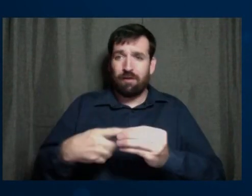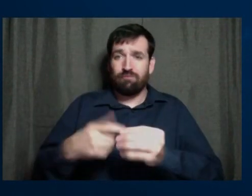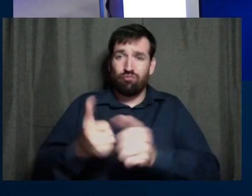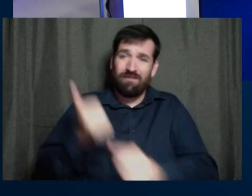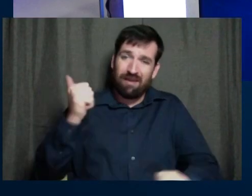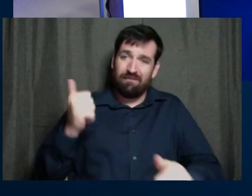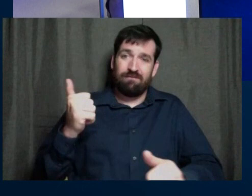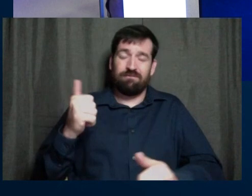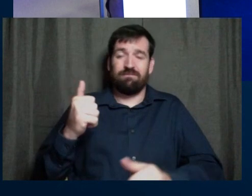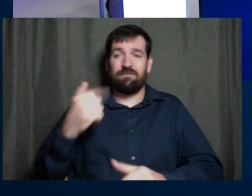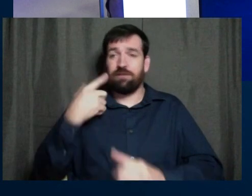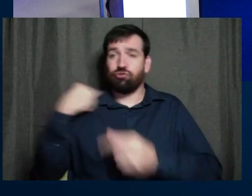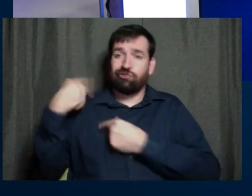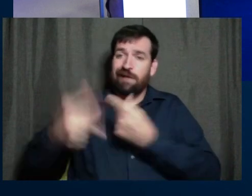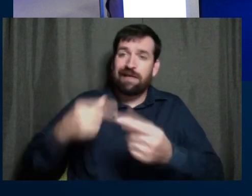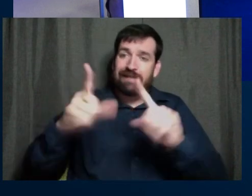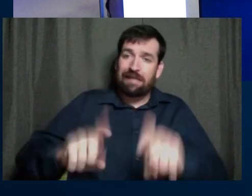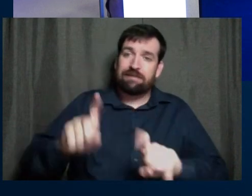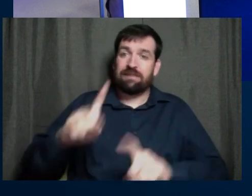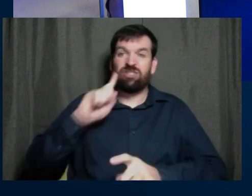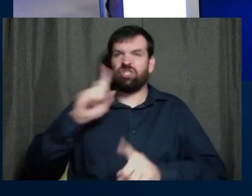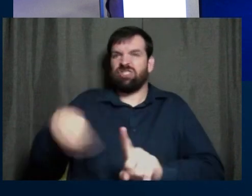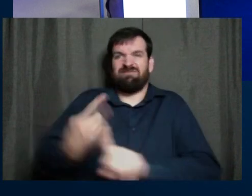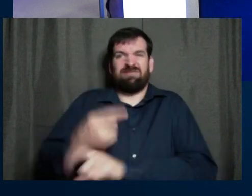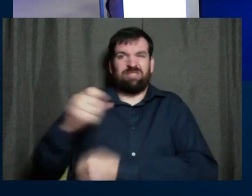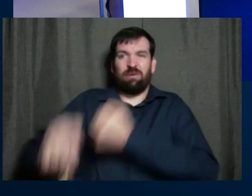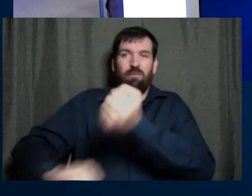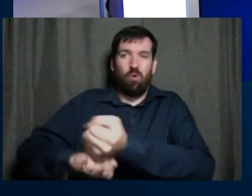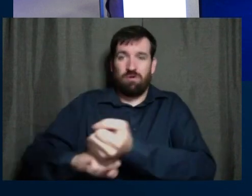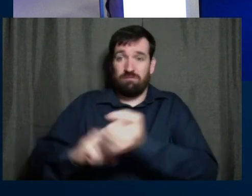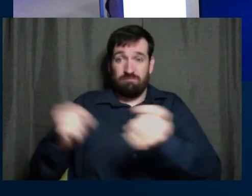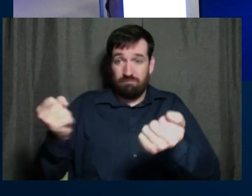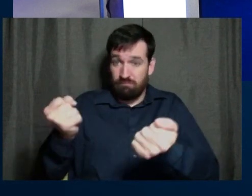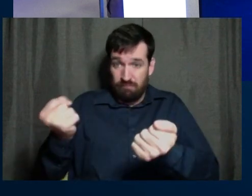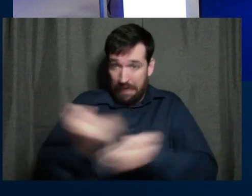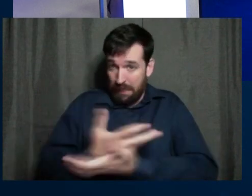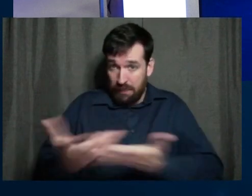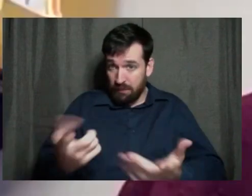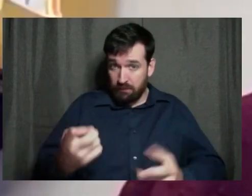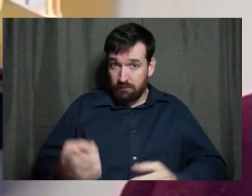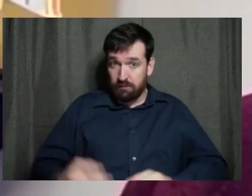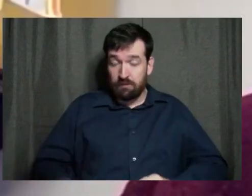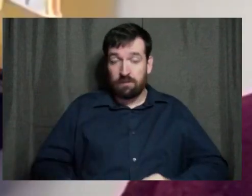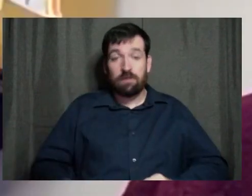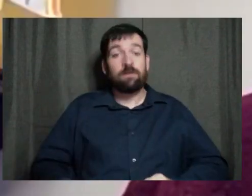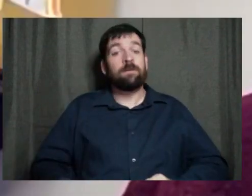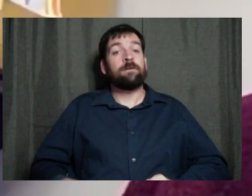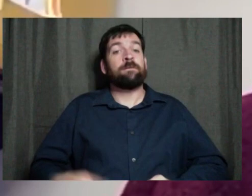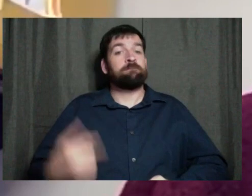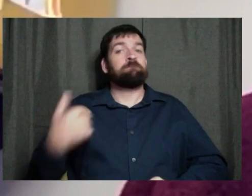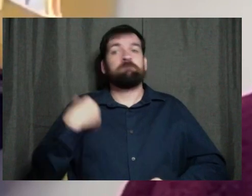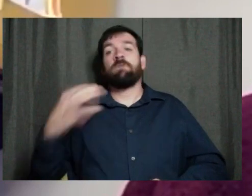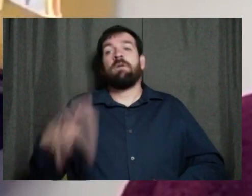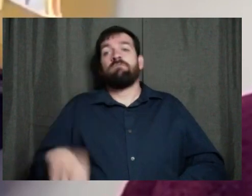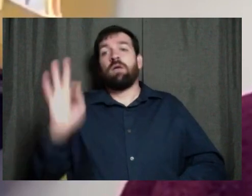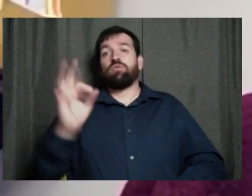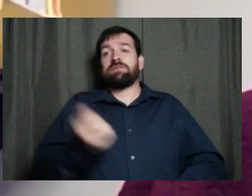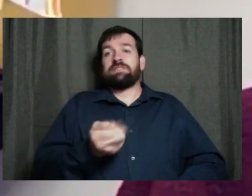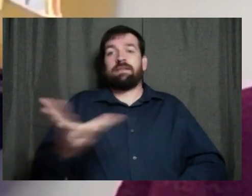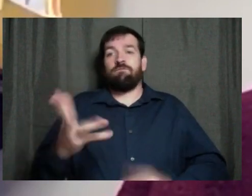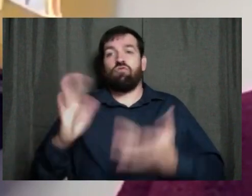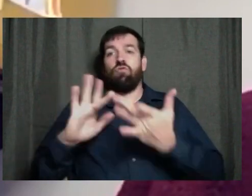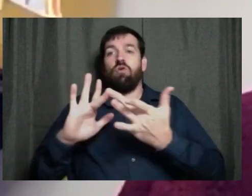genetic testing, just support. Anything you can add to that, Lauren? I found several support groups